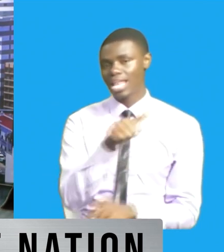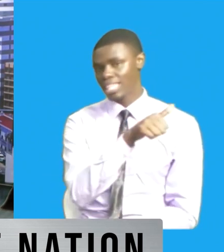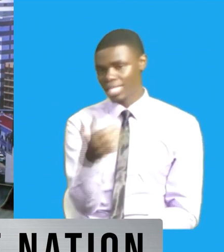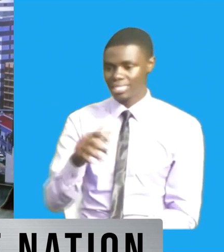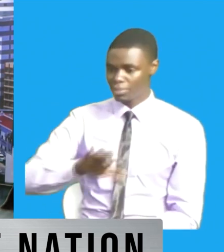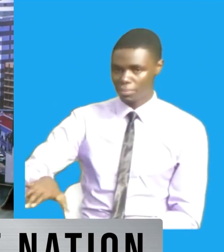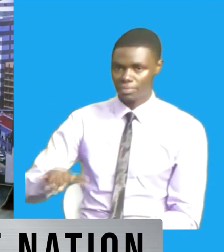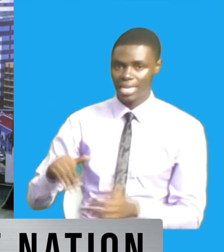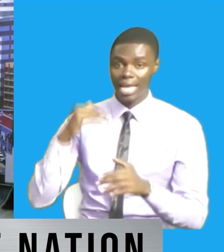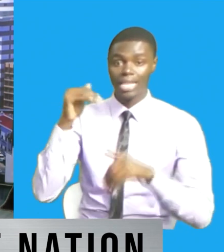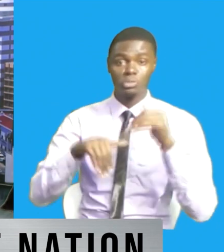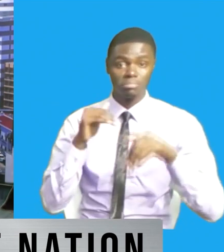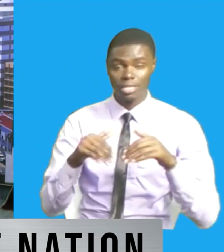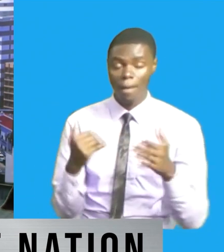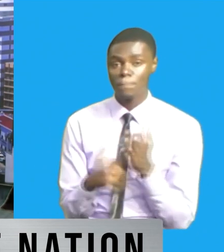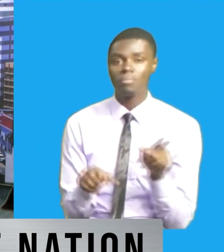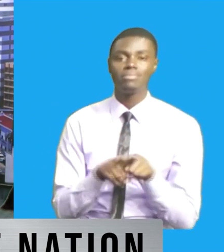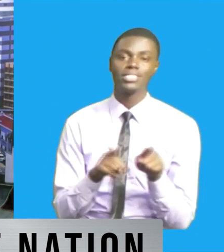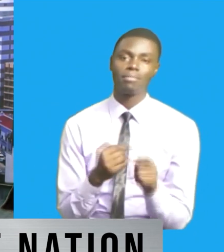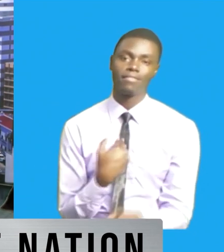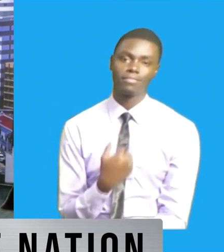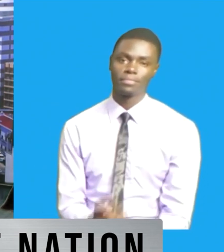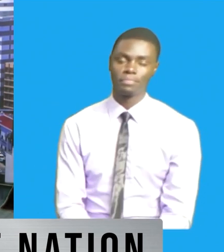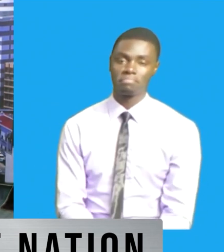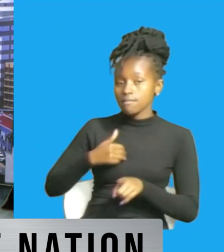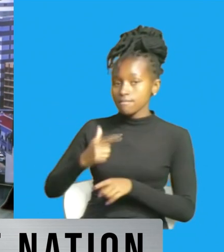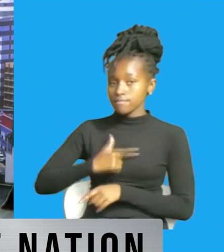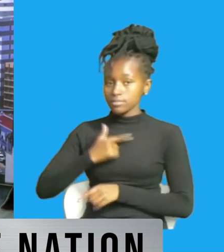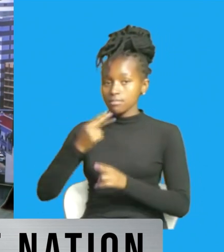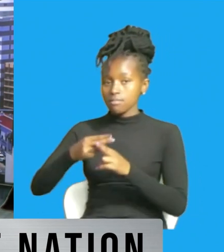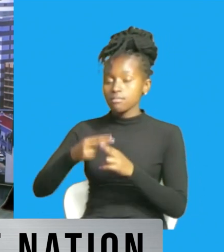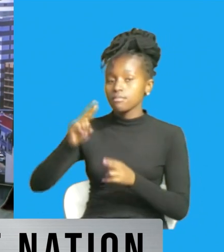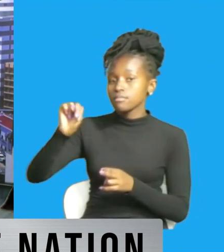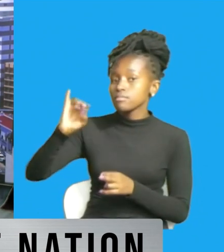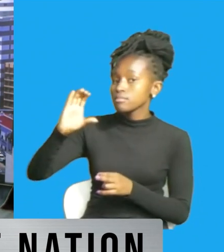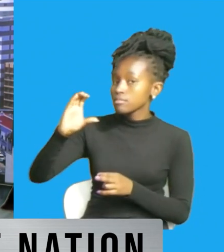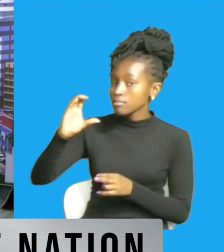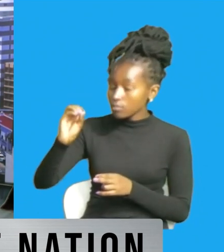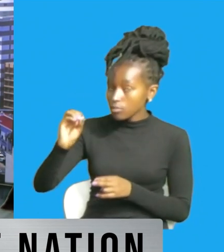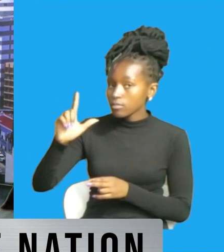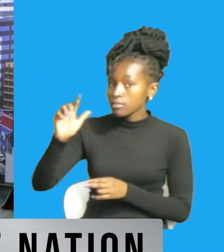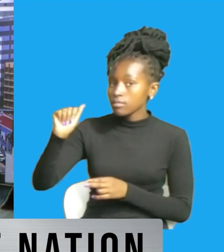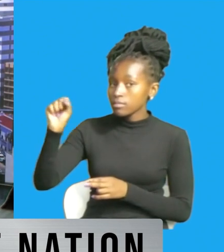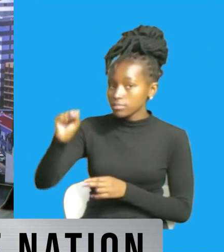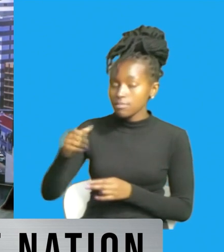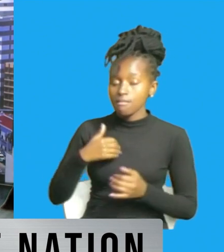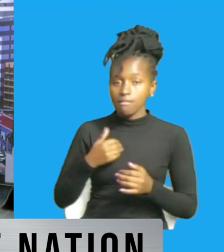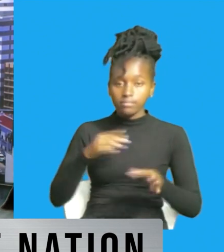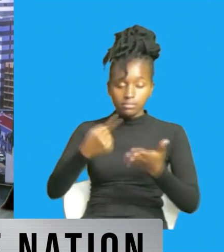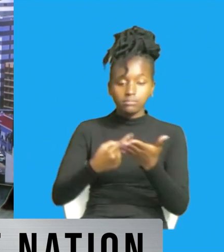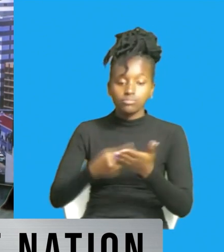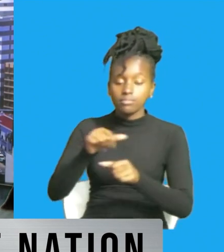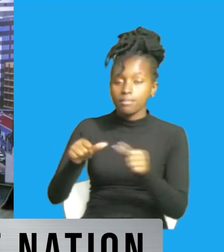tutaenda kwa election next tena tukue na hizi mashida. That's okay. Kenya, civil rights